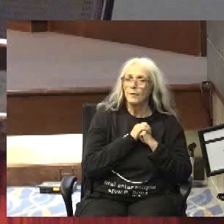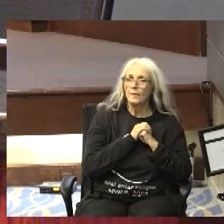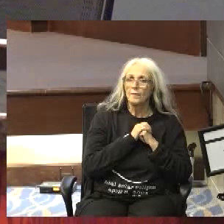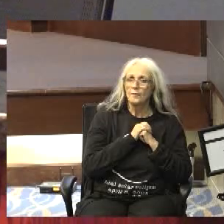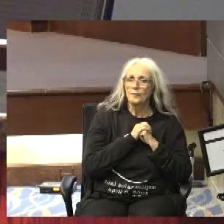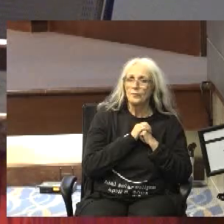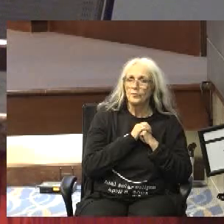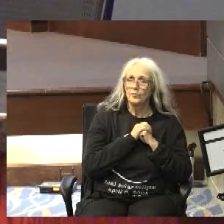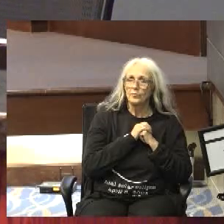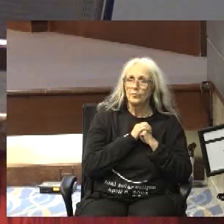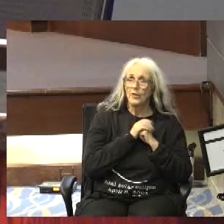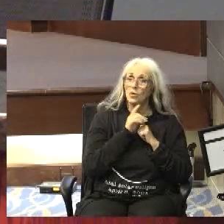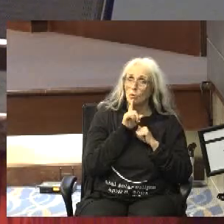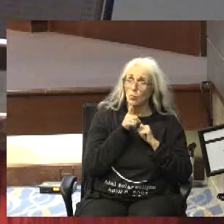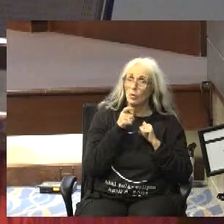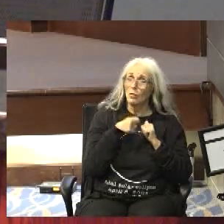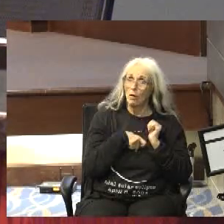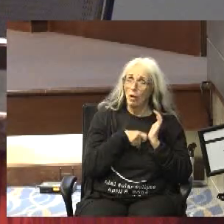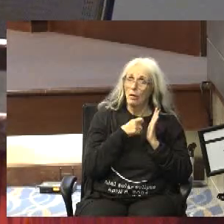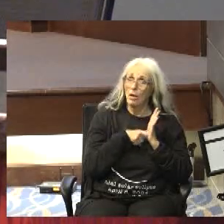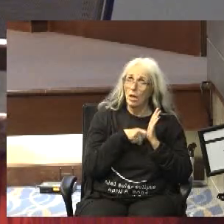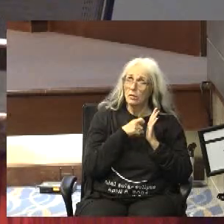Because mm-hmm. that's a real cost. Mm-hmm.